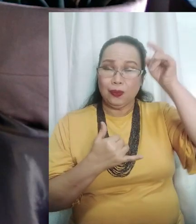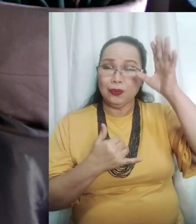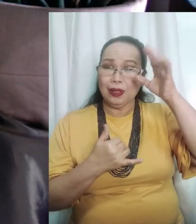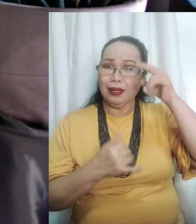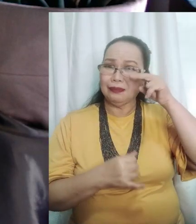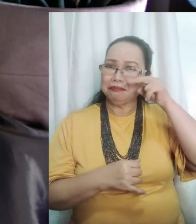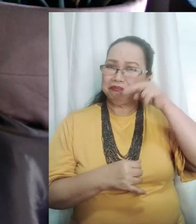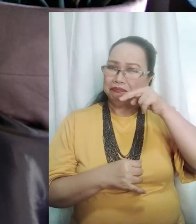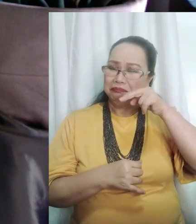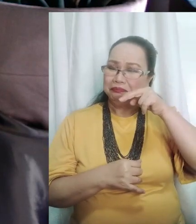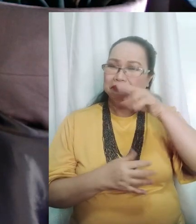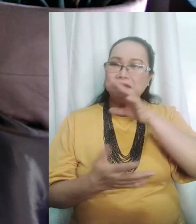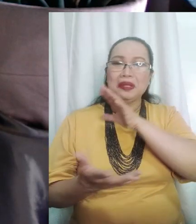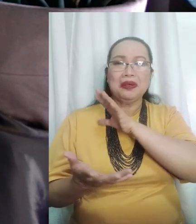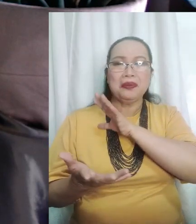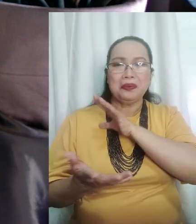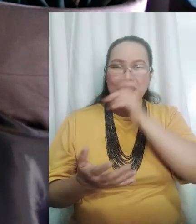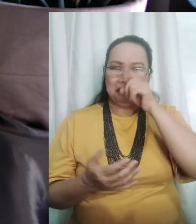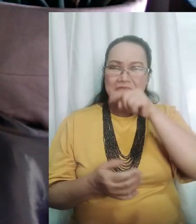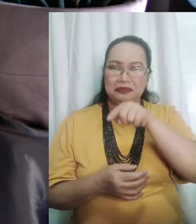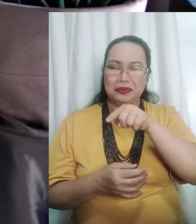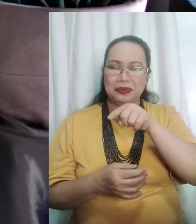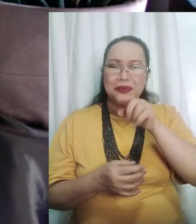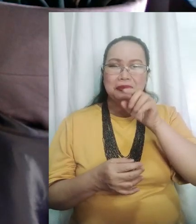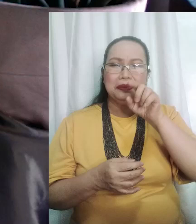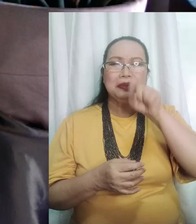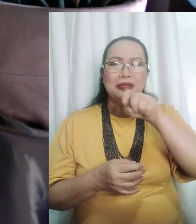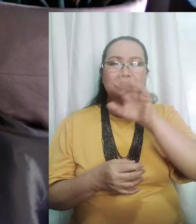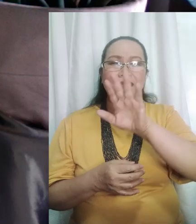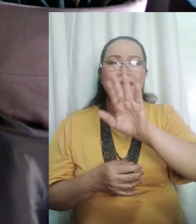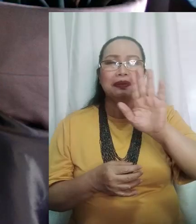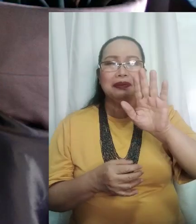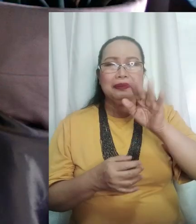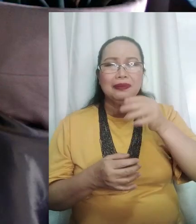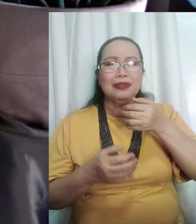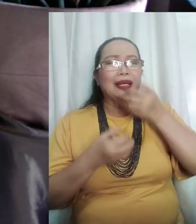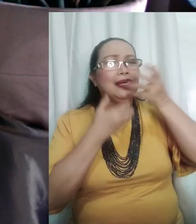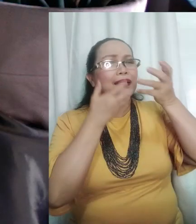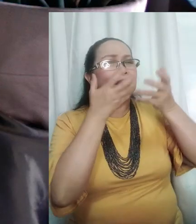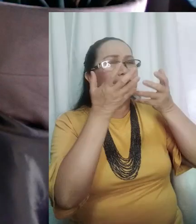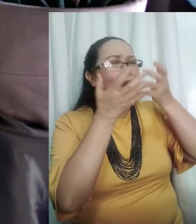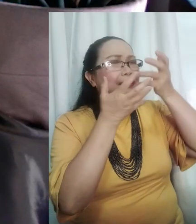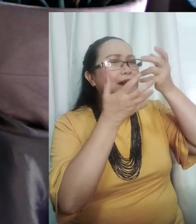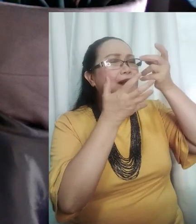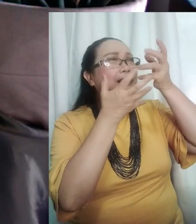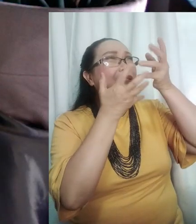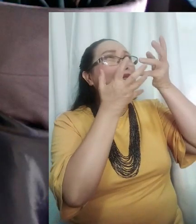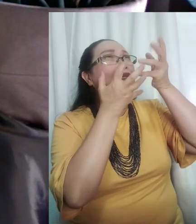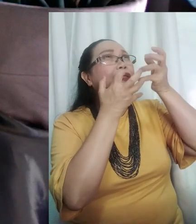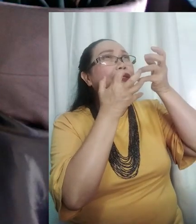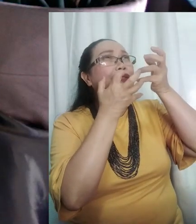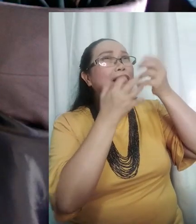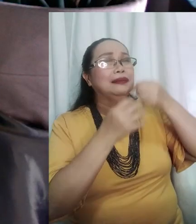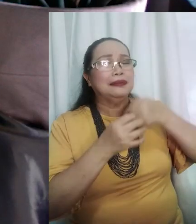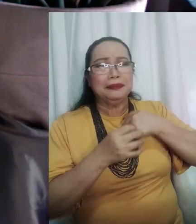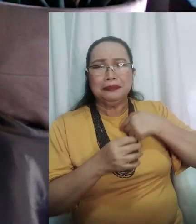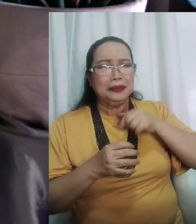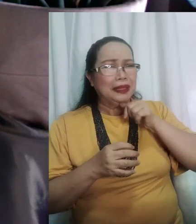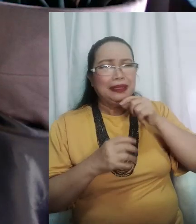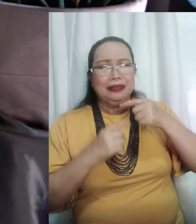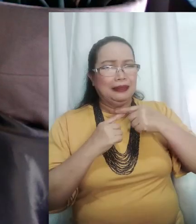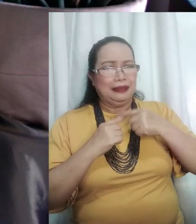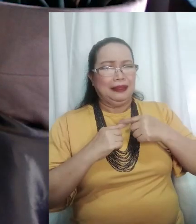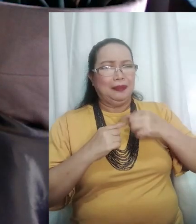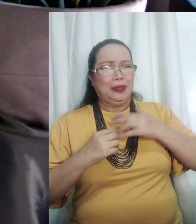He needs to hear from your heart cry. I'm choosing no longer